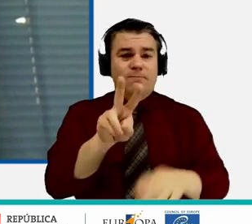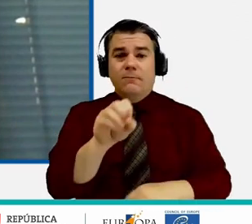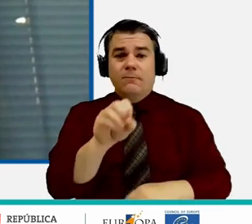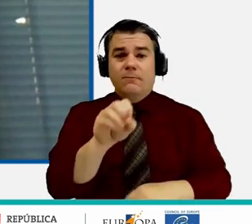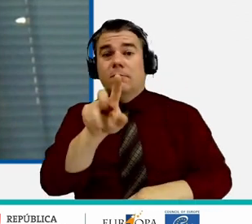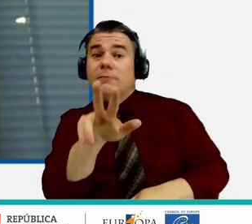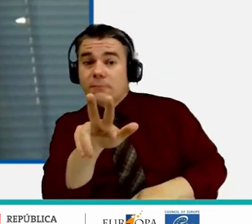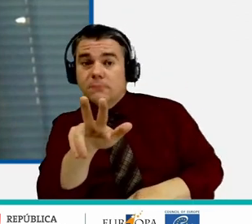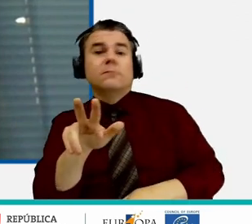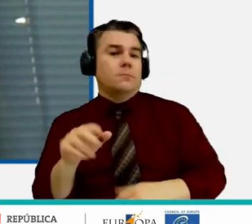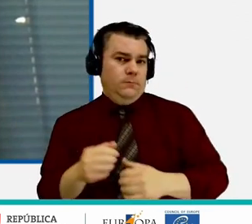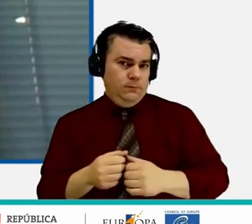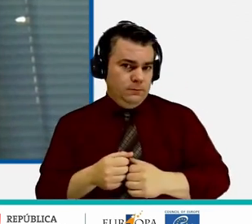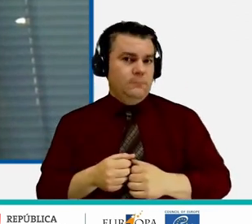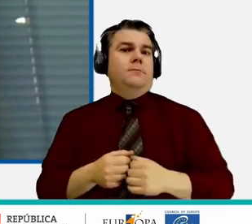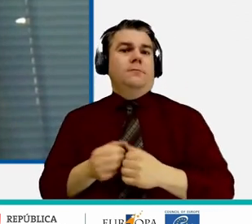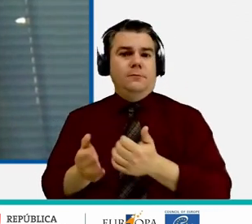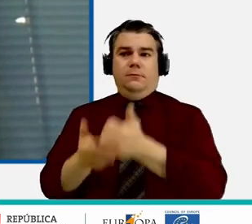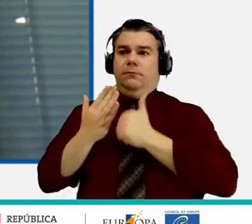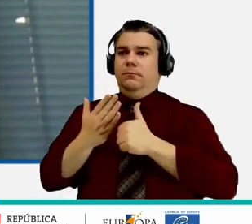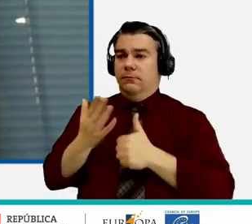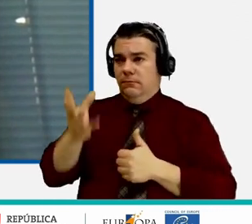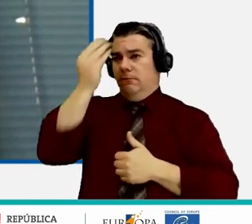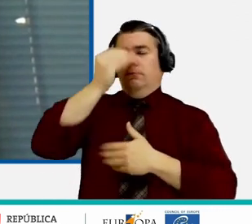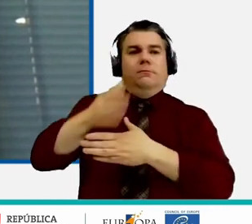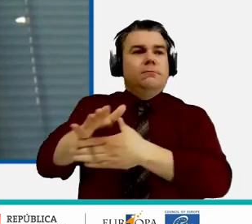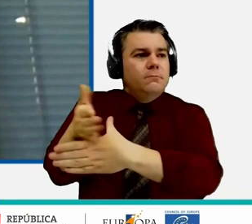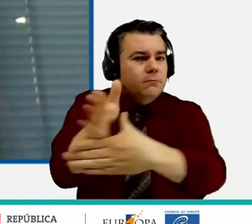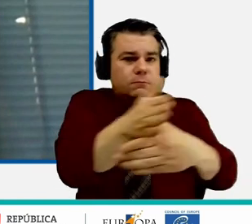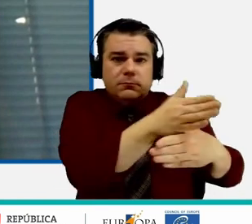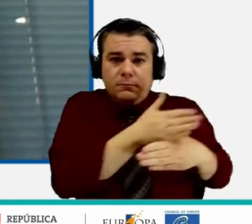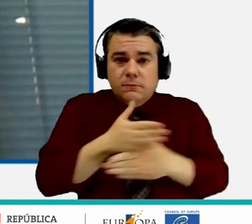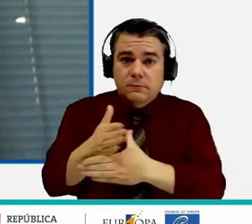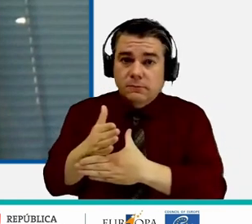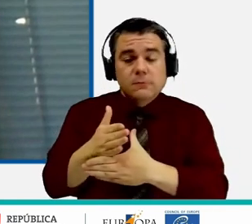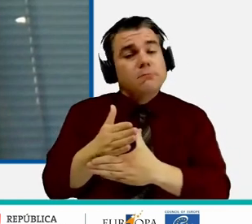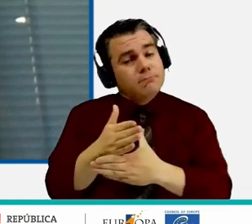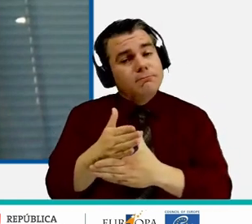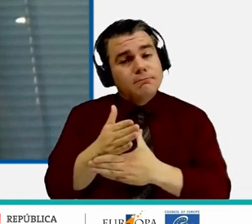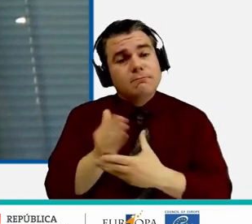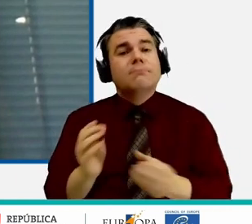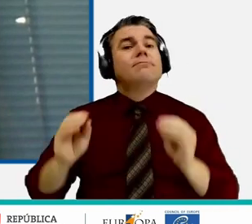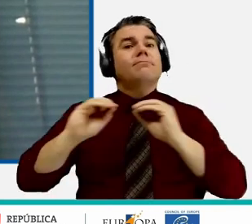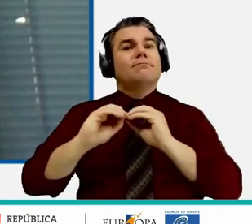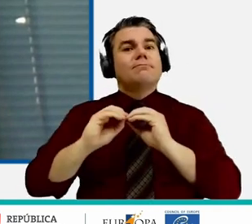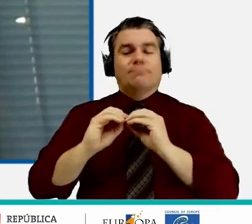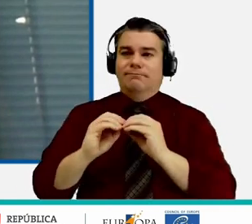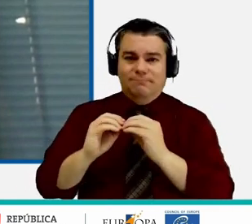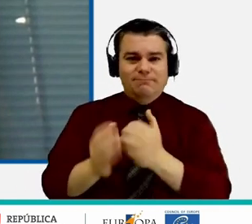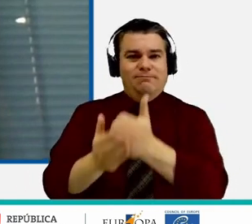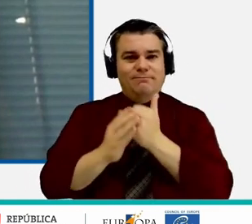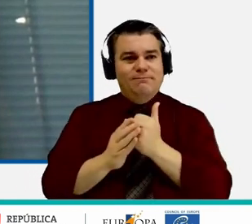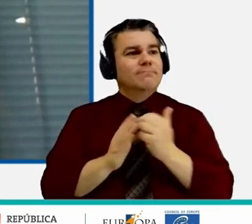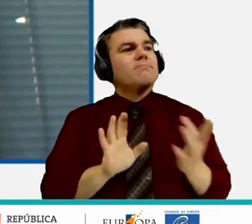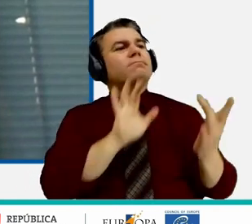has allowed us not only to share our working methodology, but it has also given us the opportunity to be in touch with a